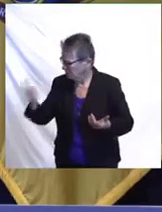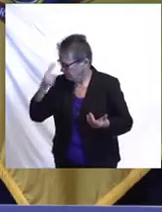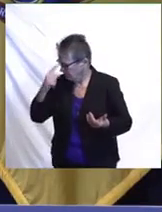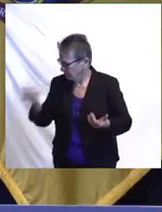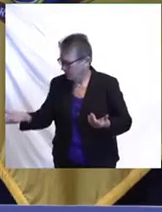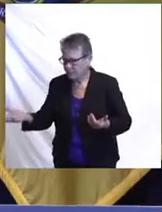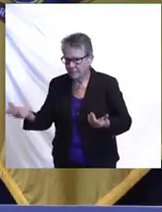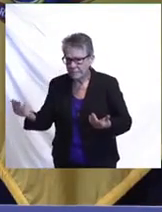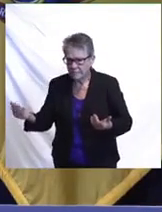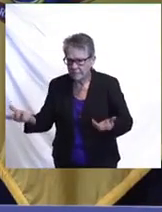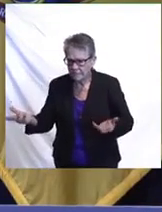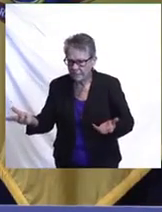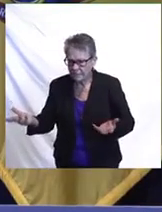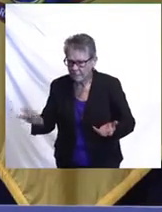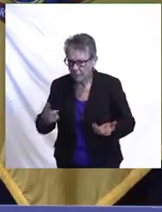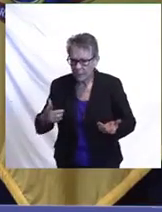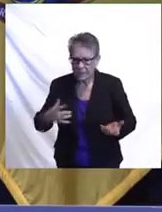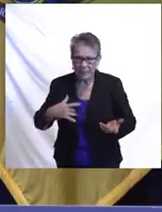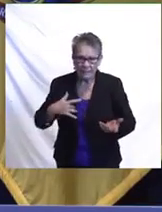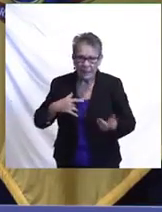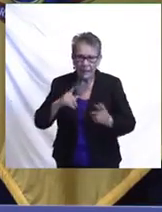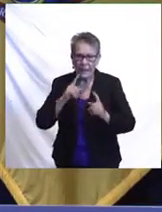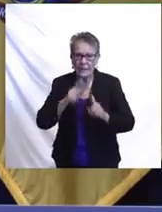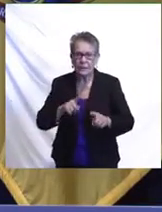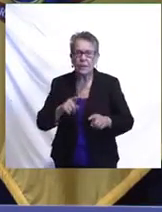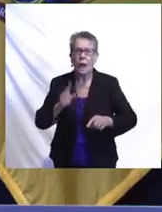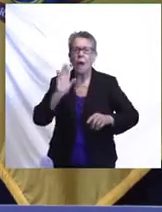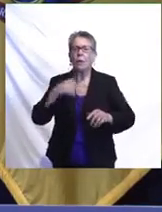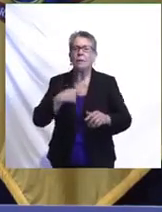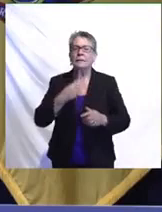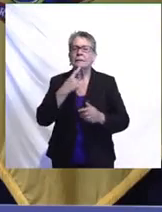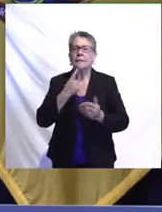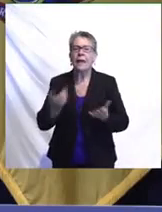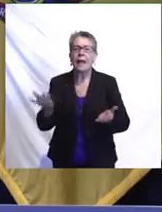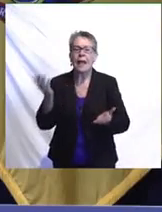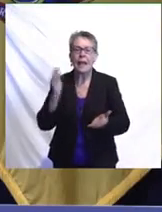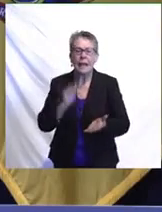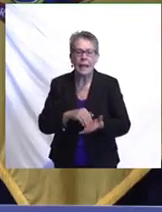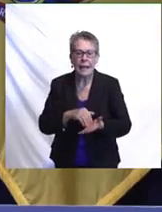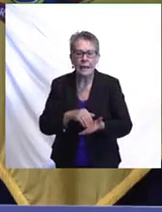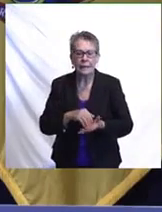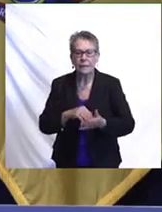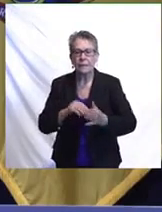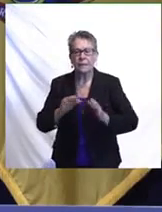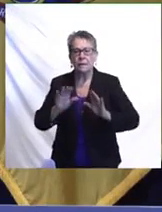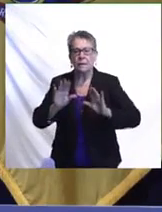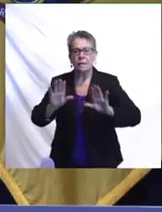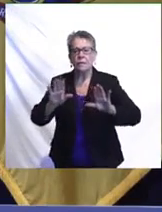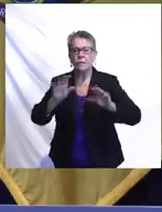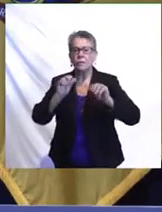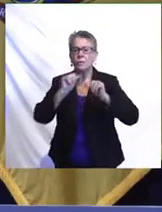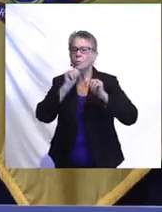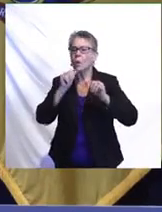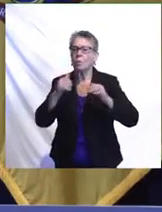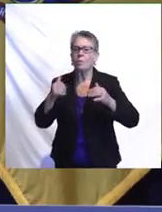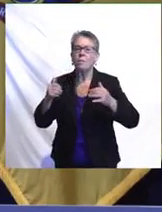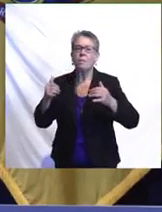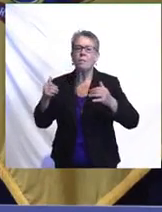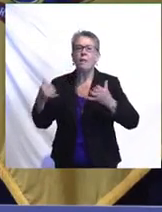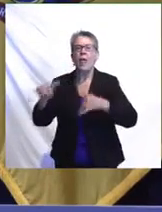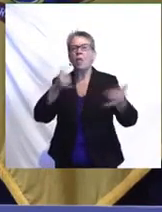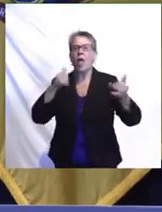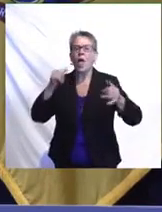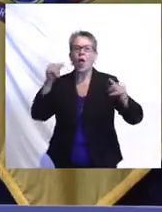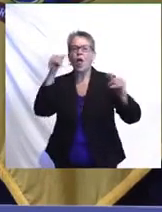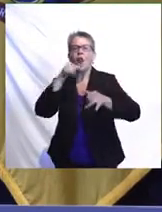but let me just repeat the general, let's not play politics with public health, period. Come on, this is